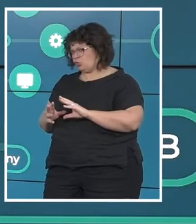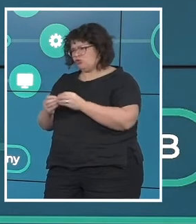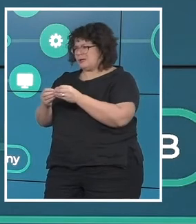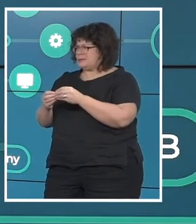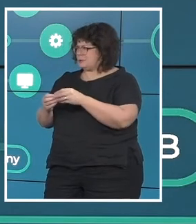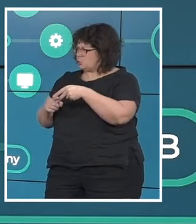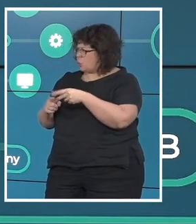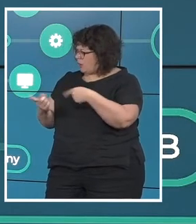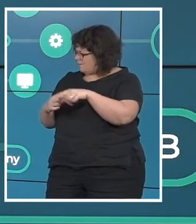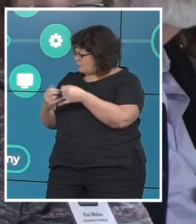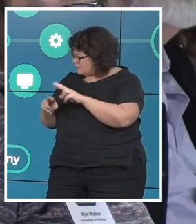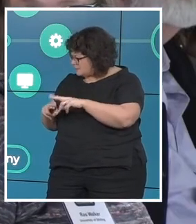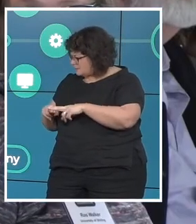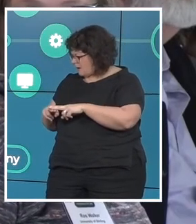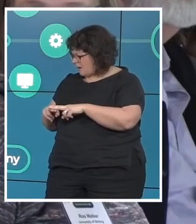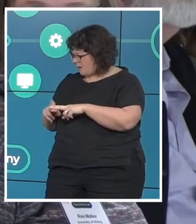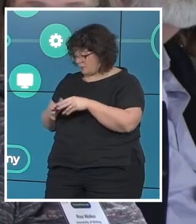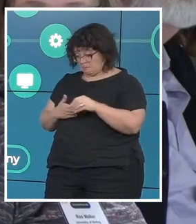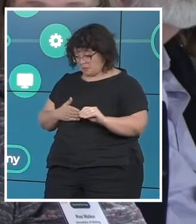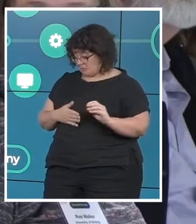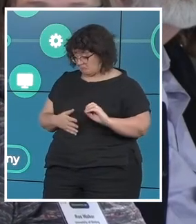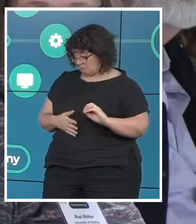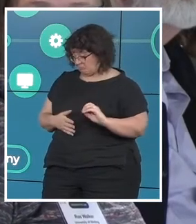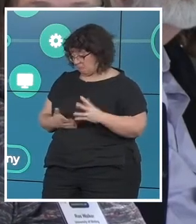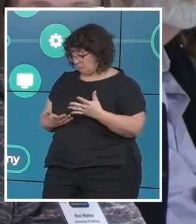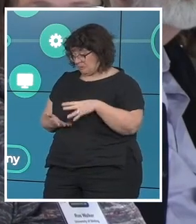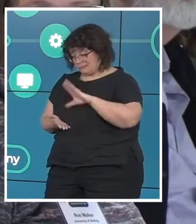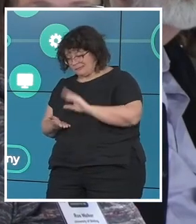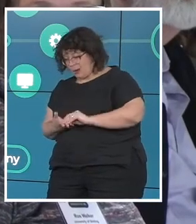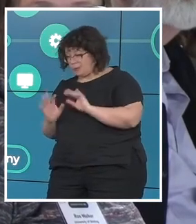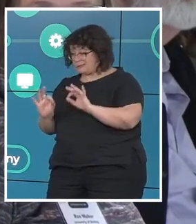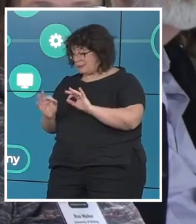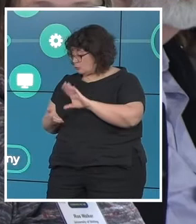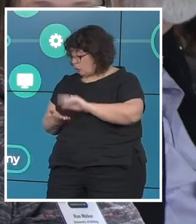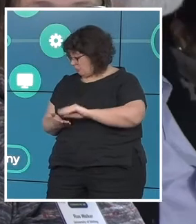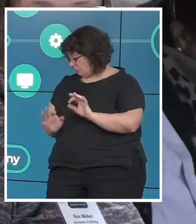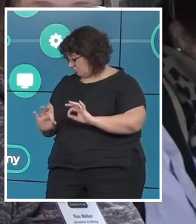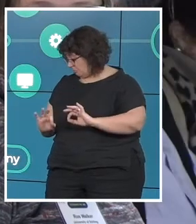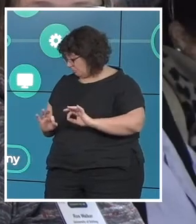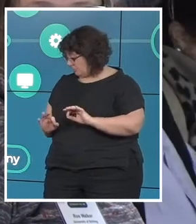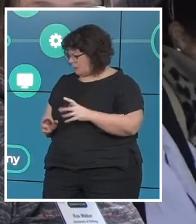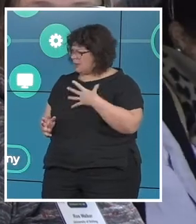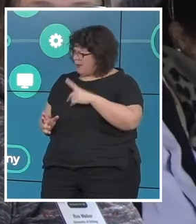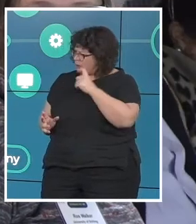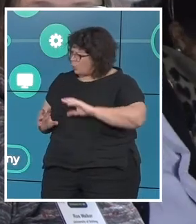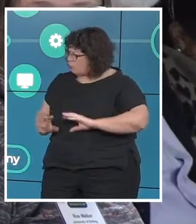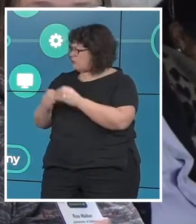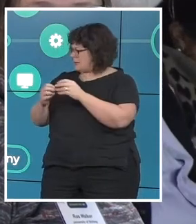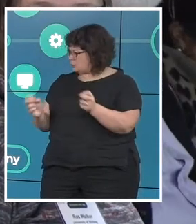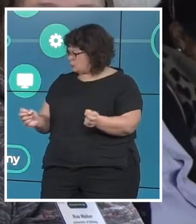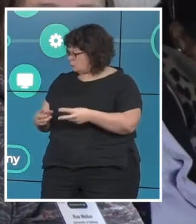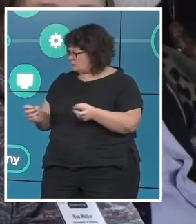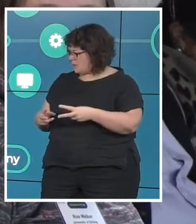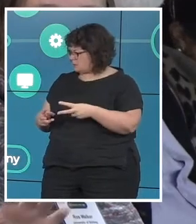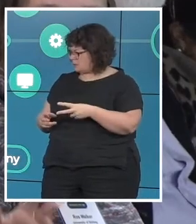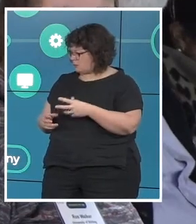going to work with our player for the closed caption side of thing. So now people can do that. They've made their video, they